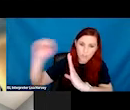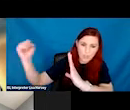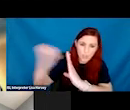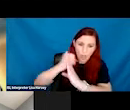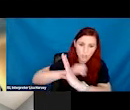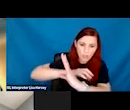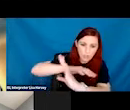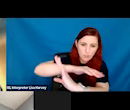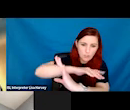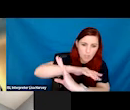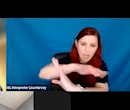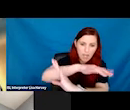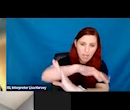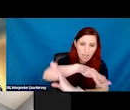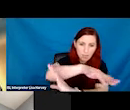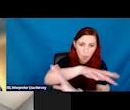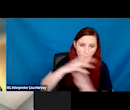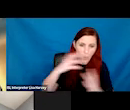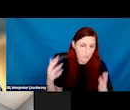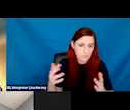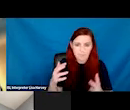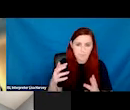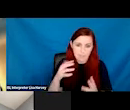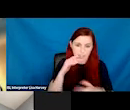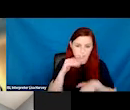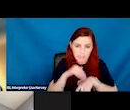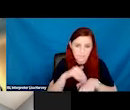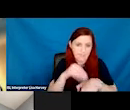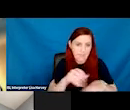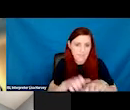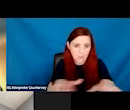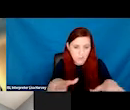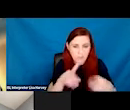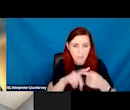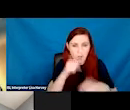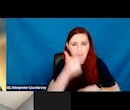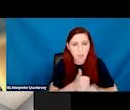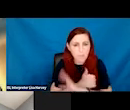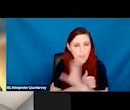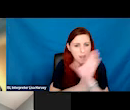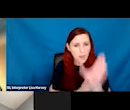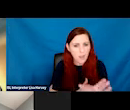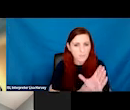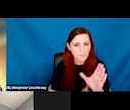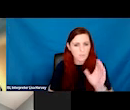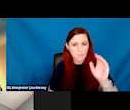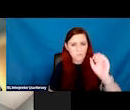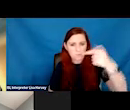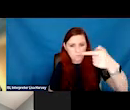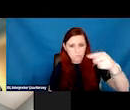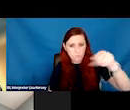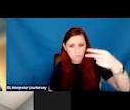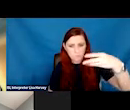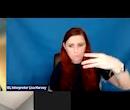read like an obstacle on the surface below. That's just sunlight. And then the bottom left illustration is when there's a plethora